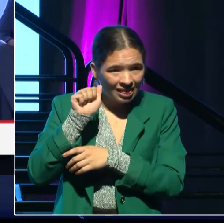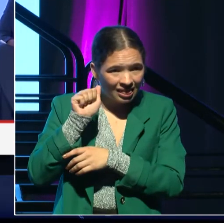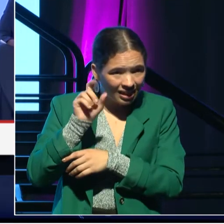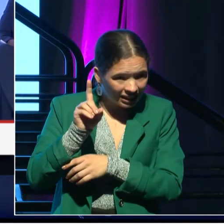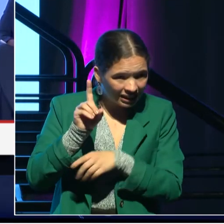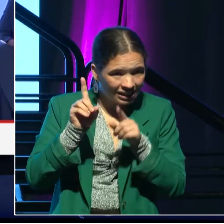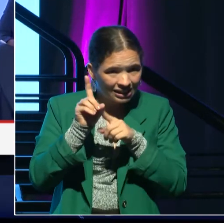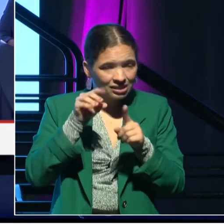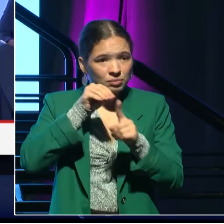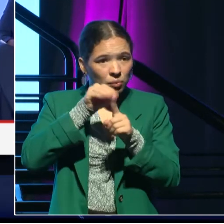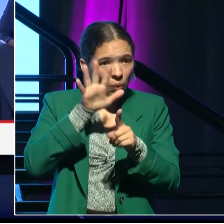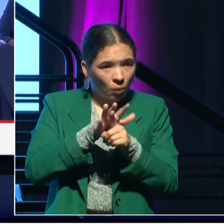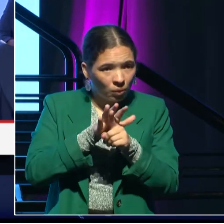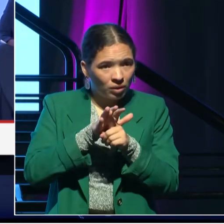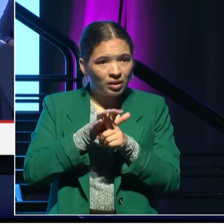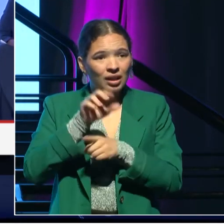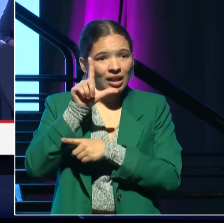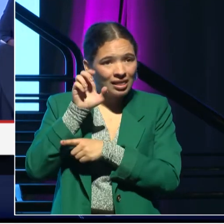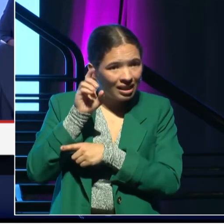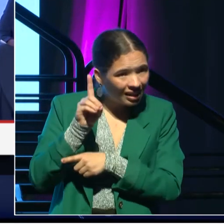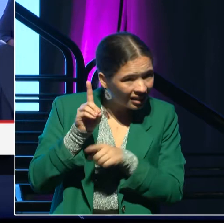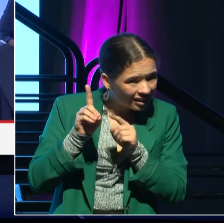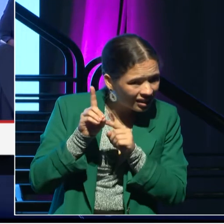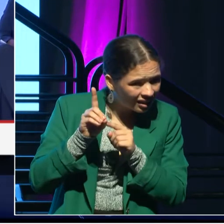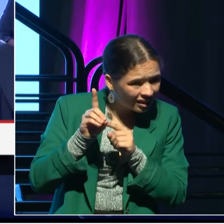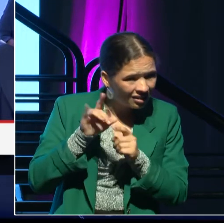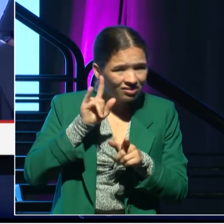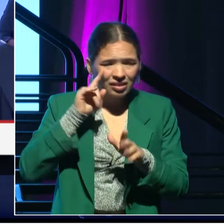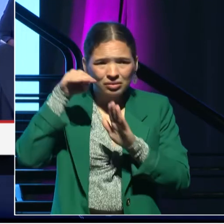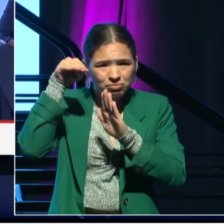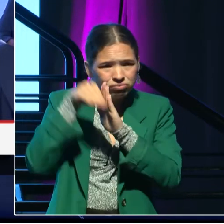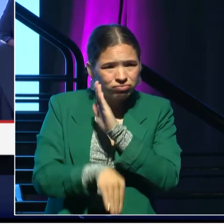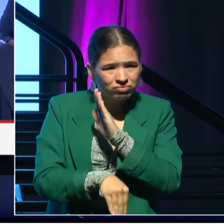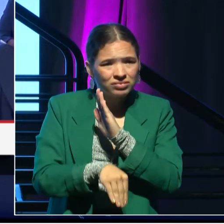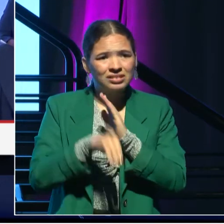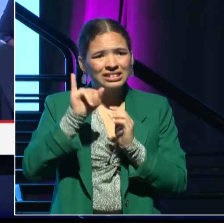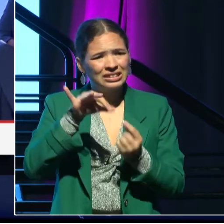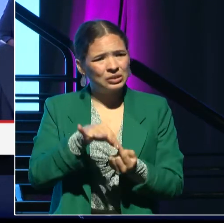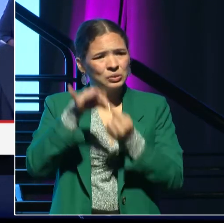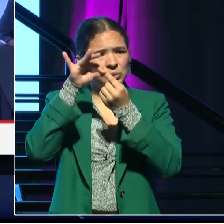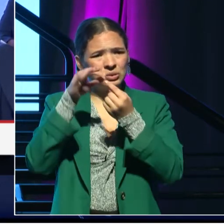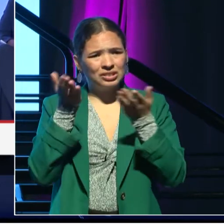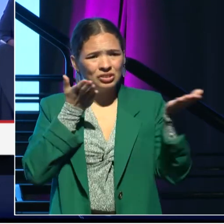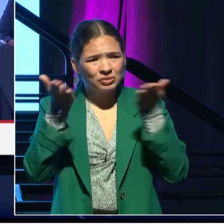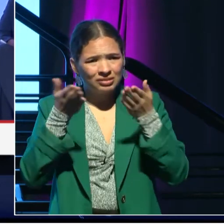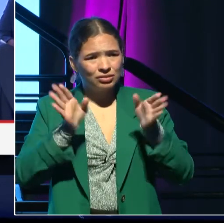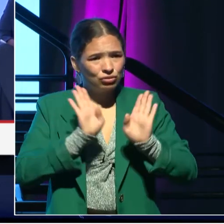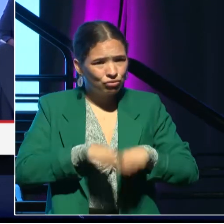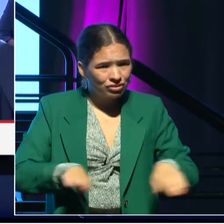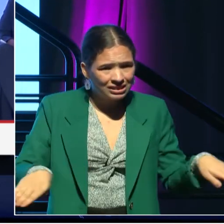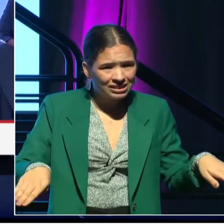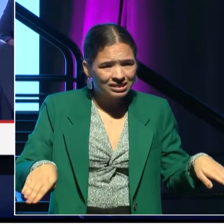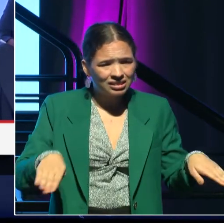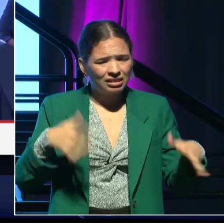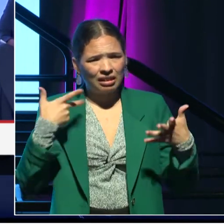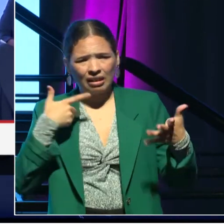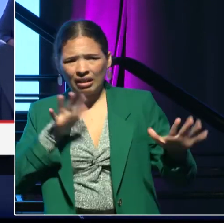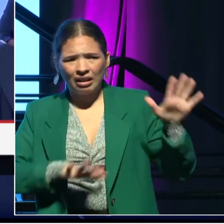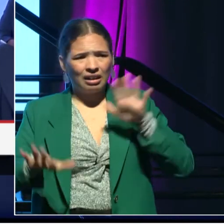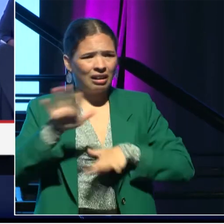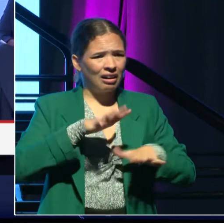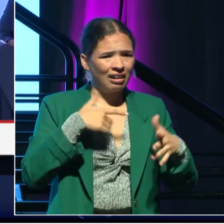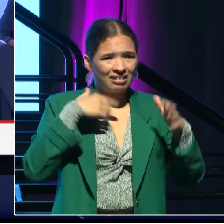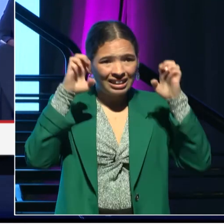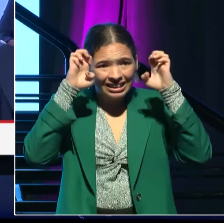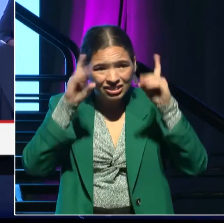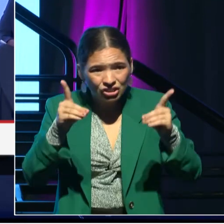lead have lower cognitive function and are more likely to need specialized services, which plays out in how they're tracked in education, which plays out